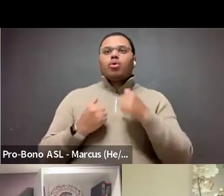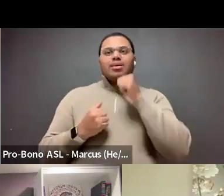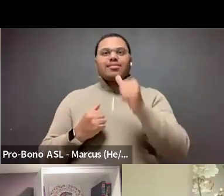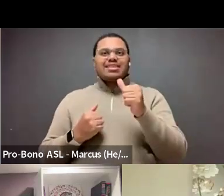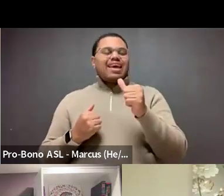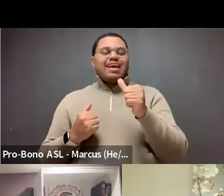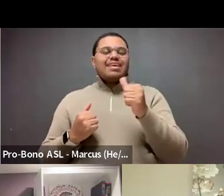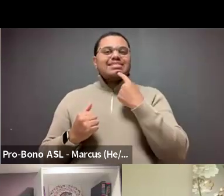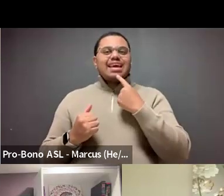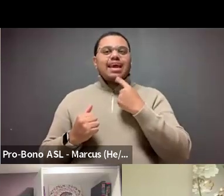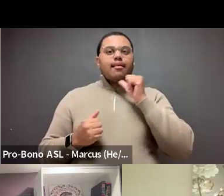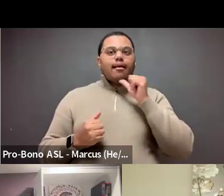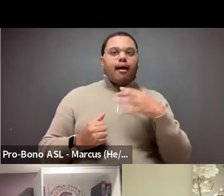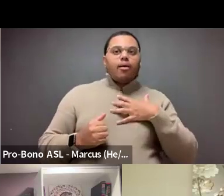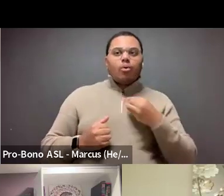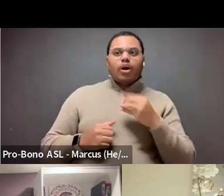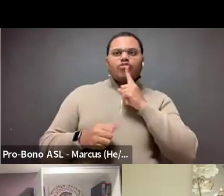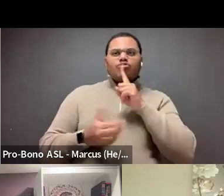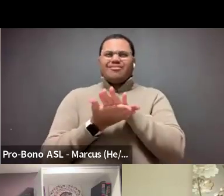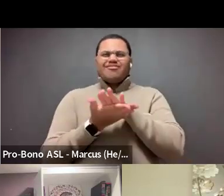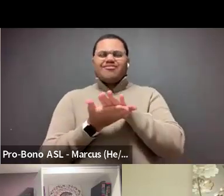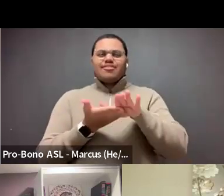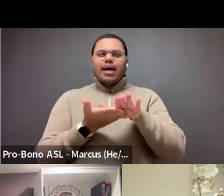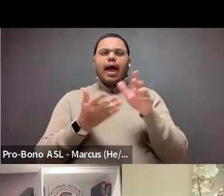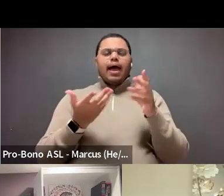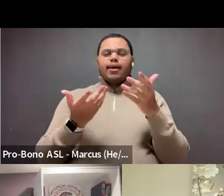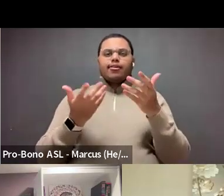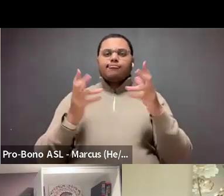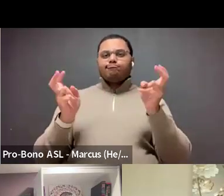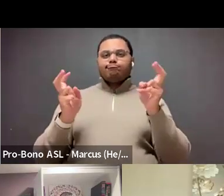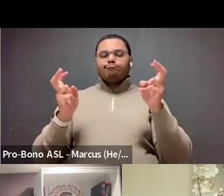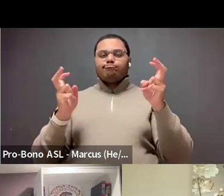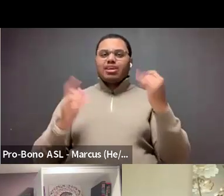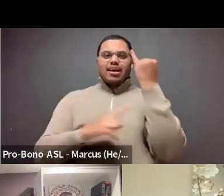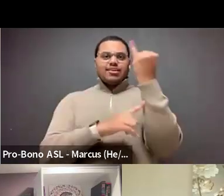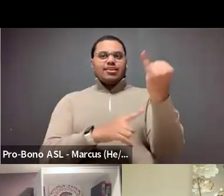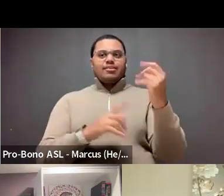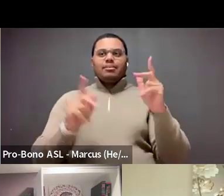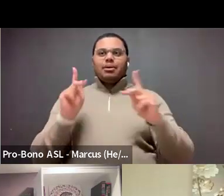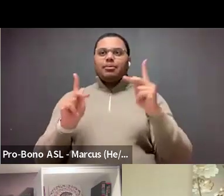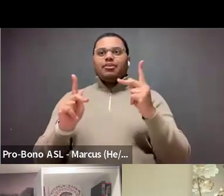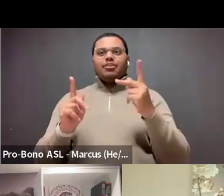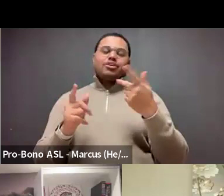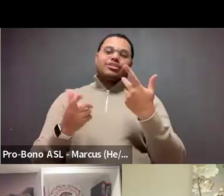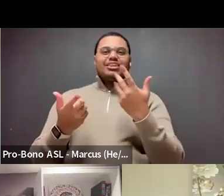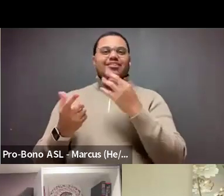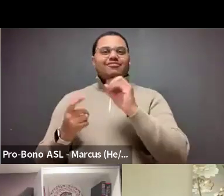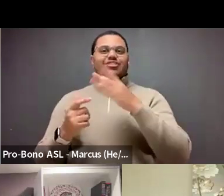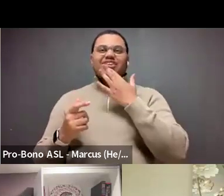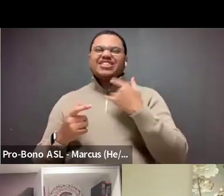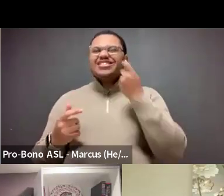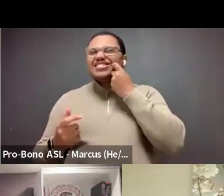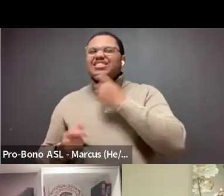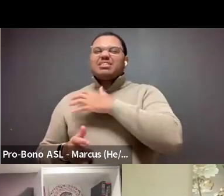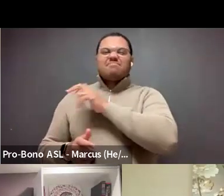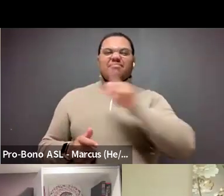non-white. So we create these very flat tropes of people of color. I'm just returning from an African country where there's, you know, multiple cultures